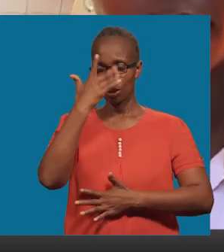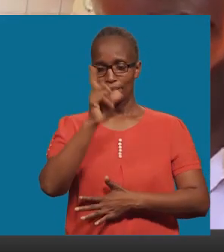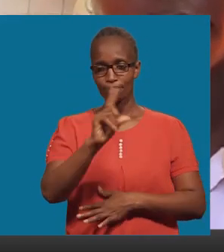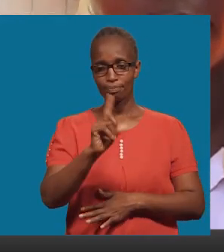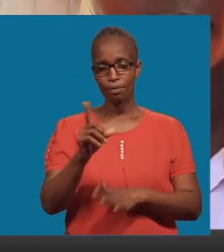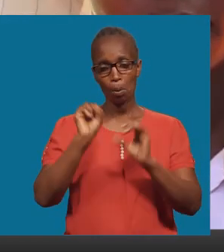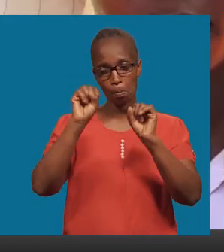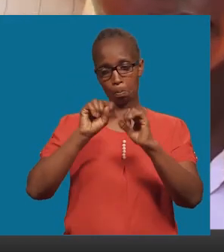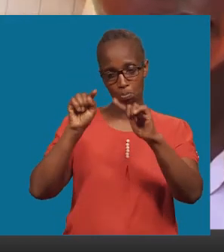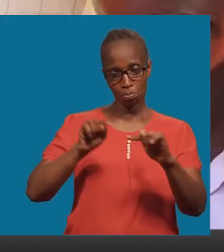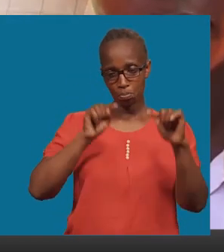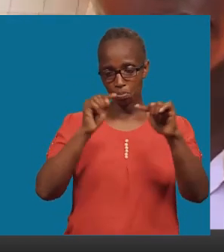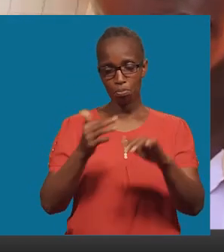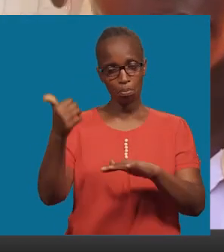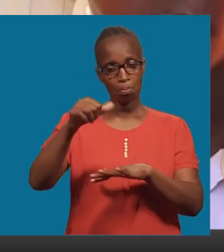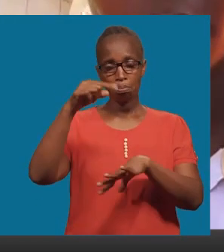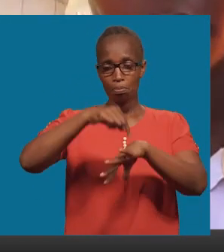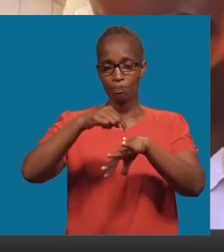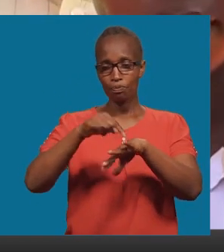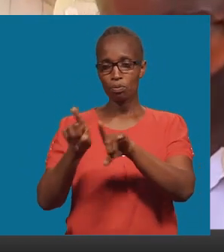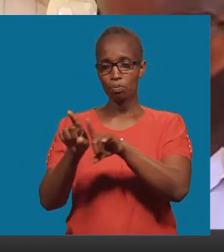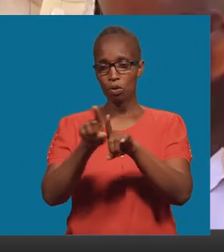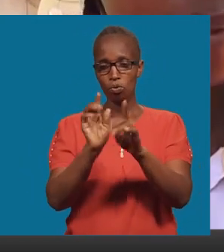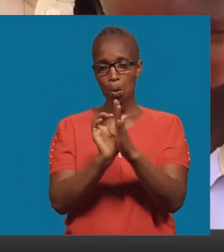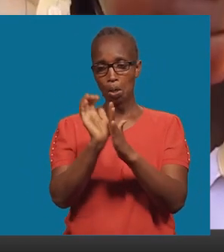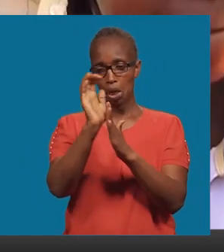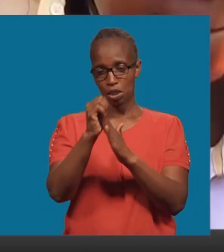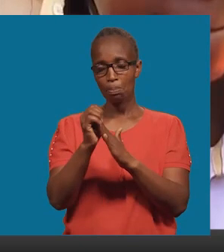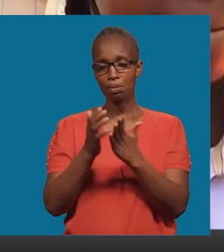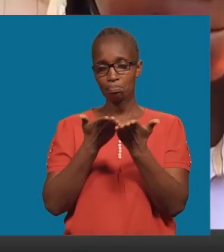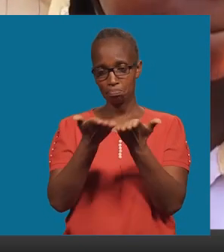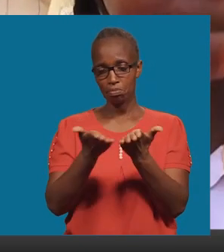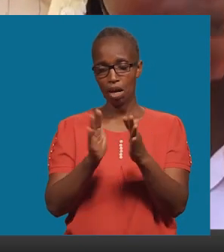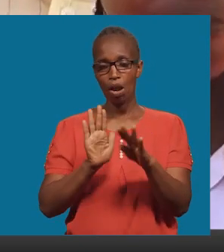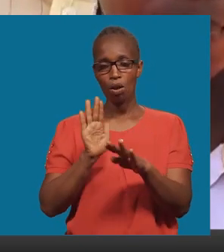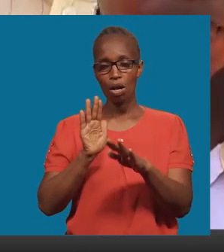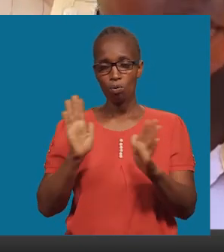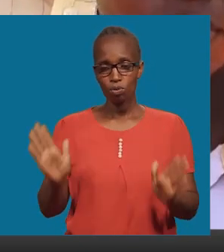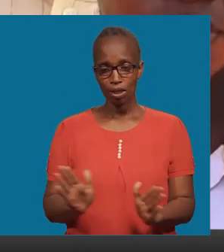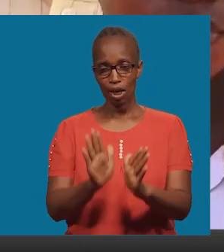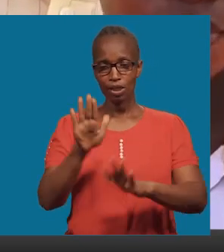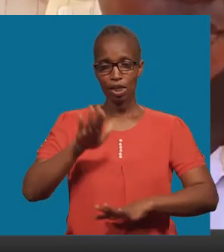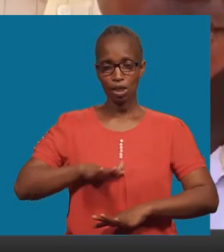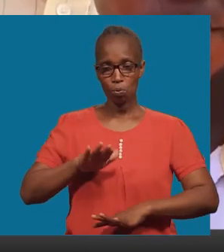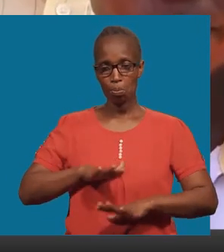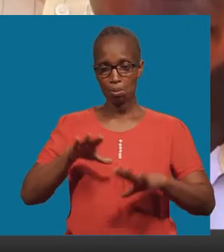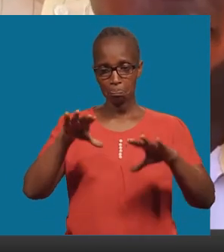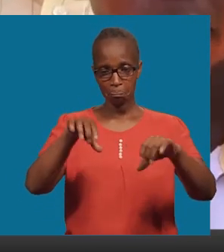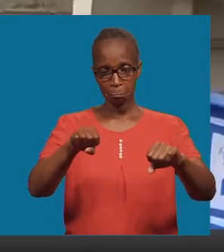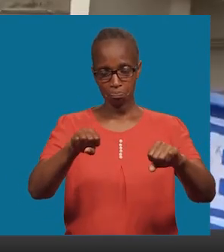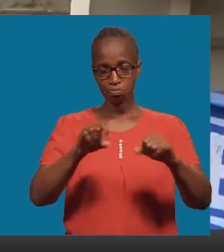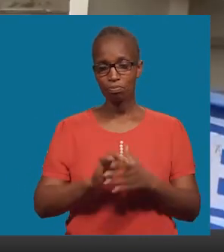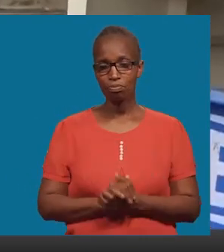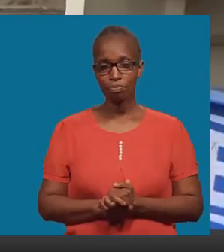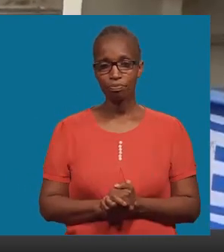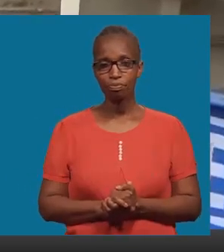anytime. Even an attachment and internship opportunities are available. And we encourage women folk to join us.